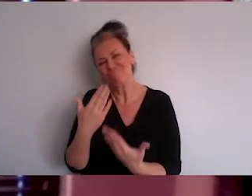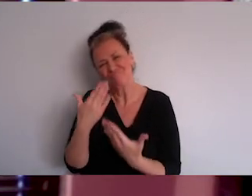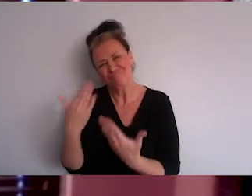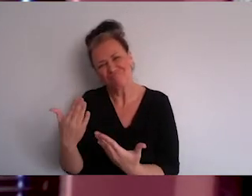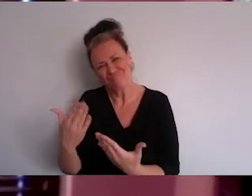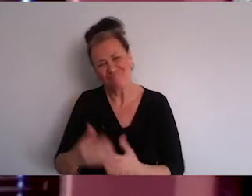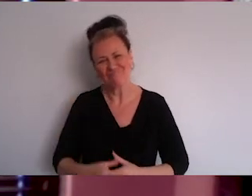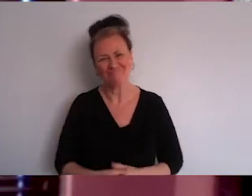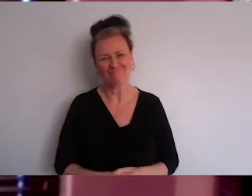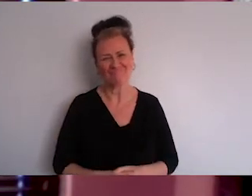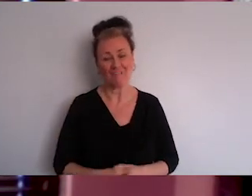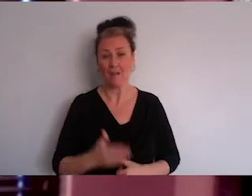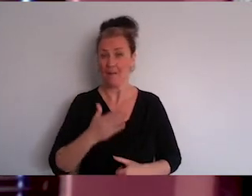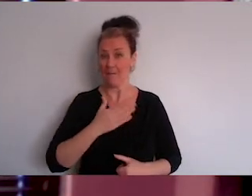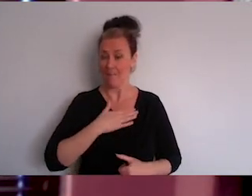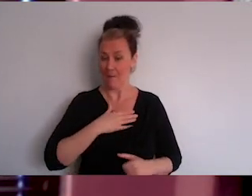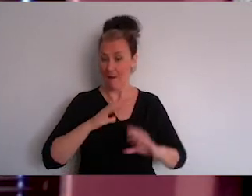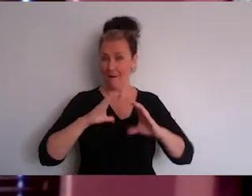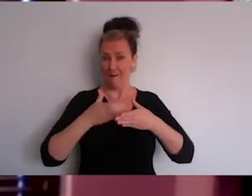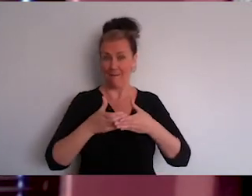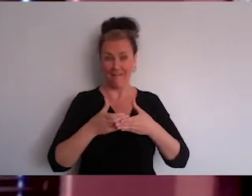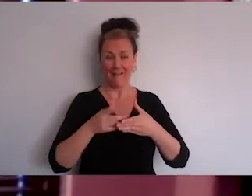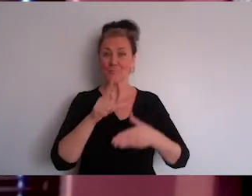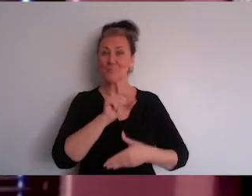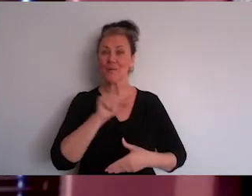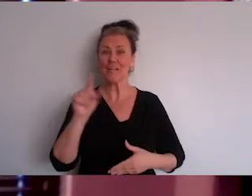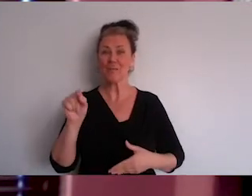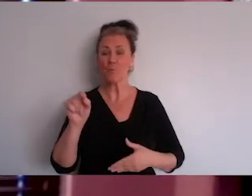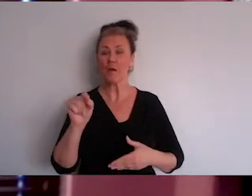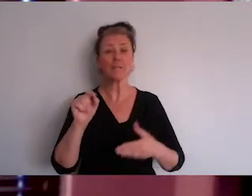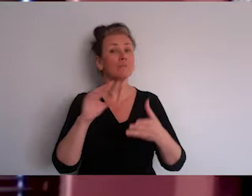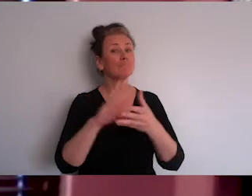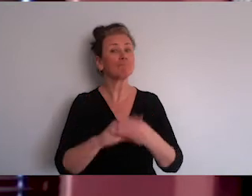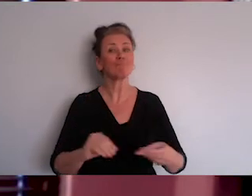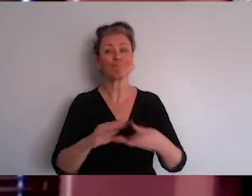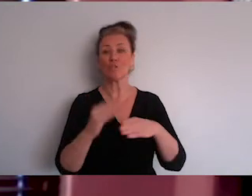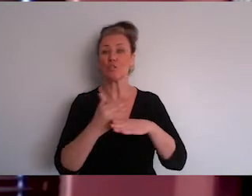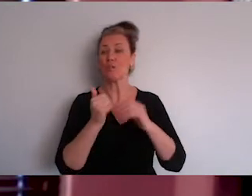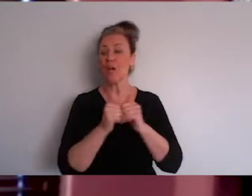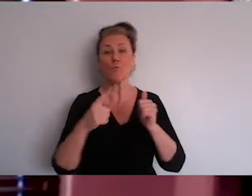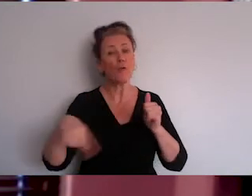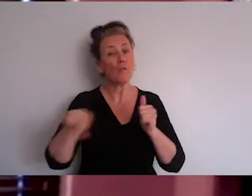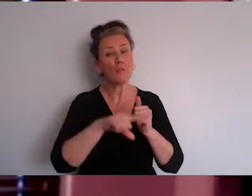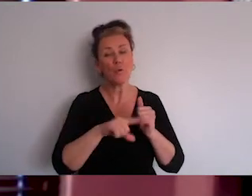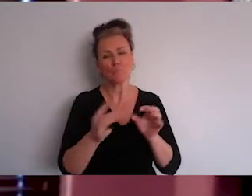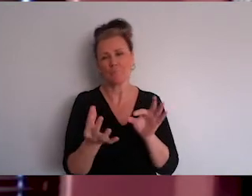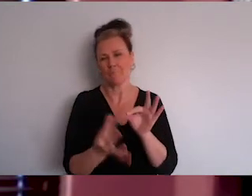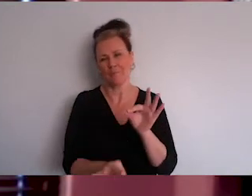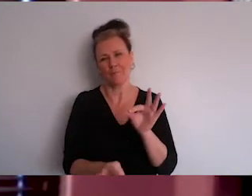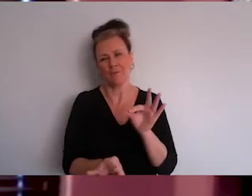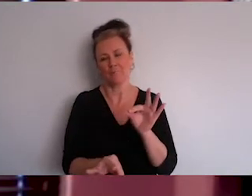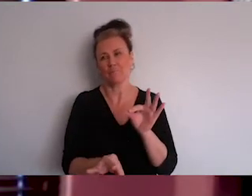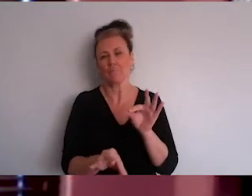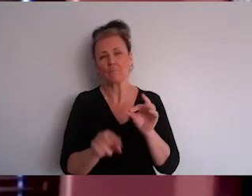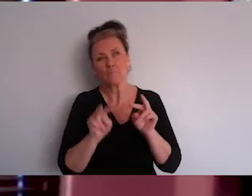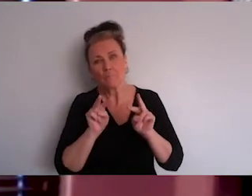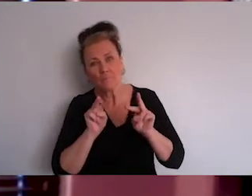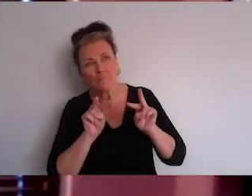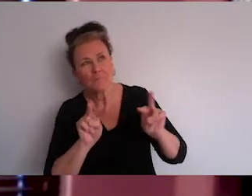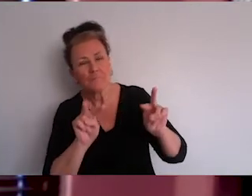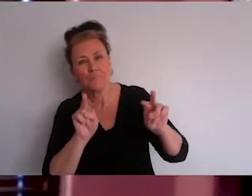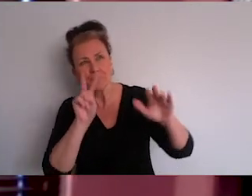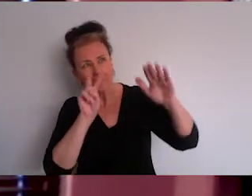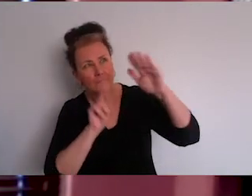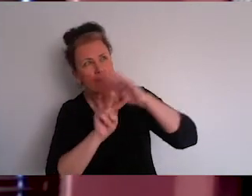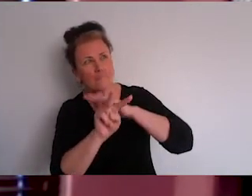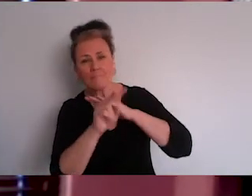of us, are so very grateful. So my message to the class of 2020 is simple. It's natural to fear the unknown and be